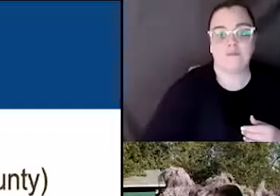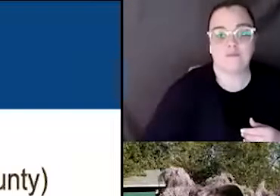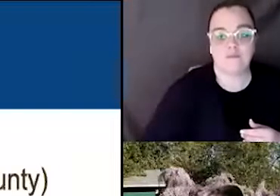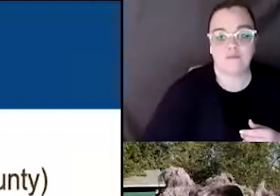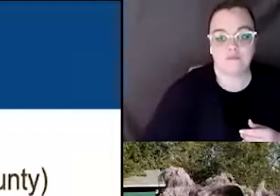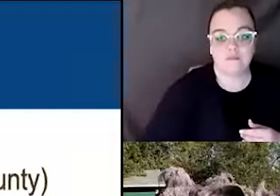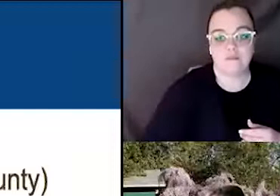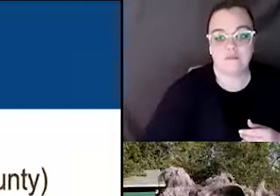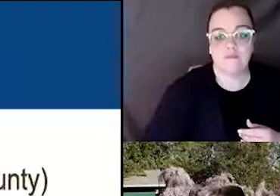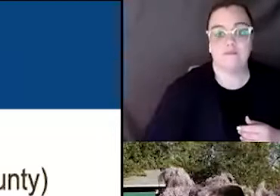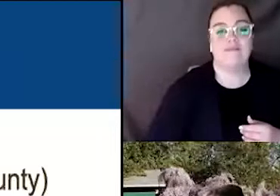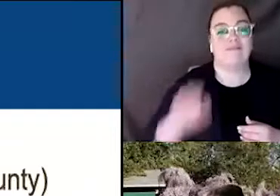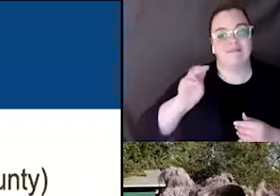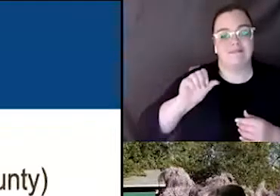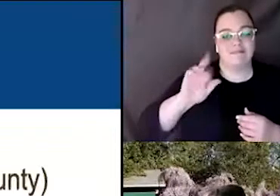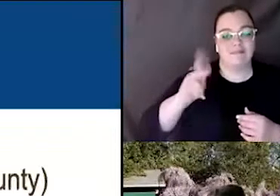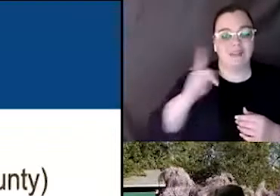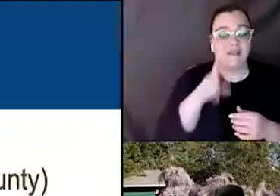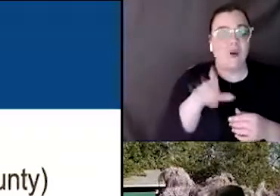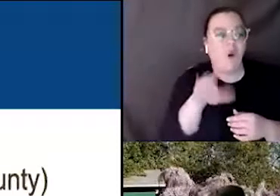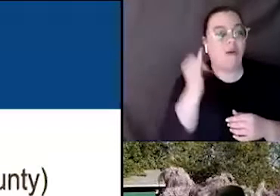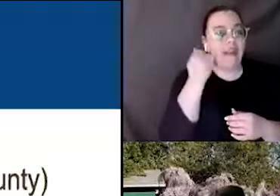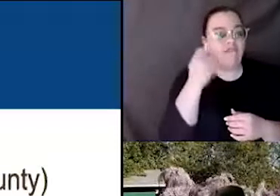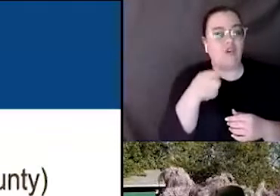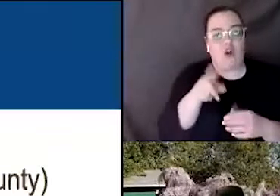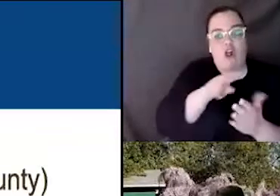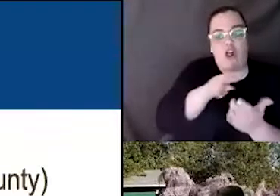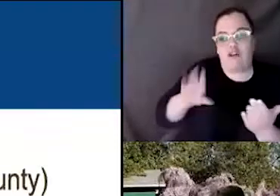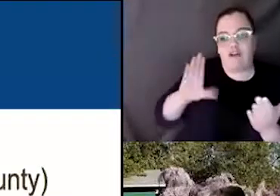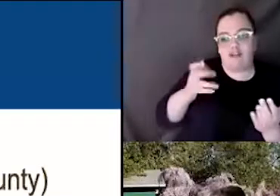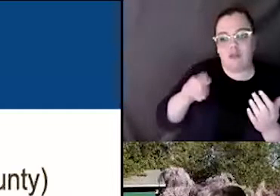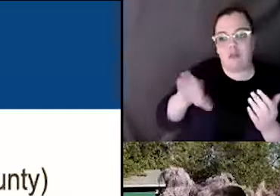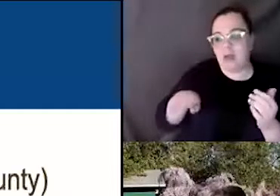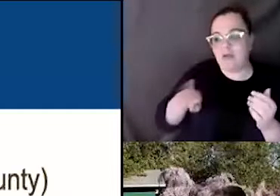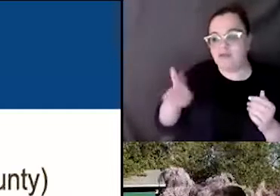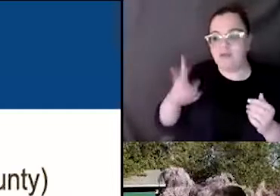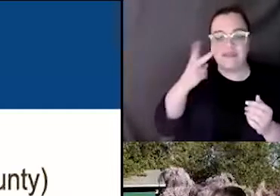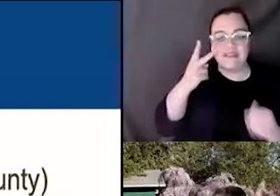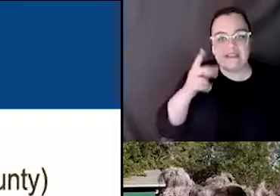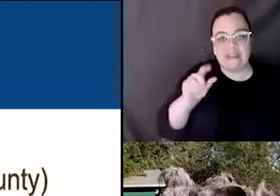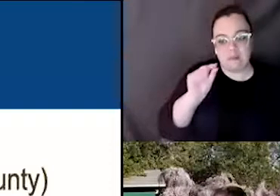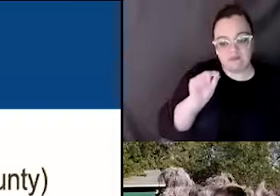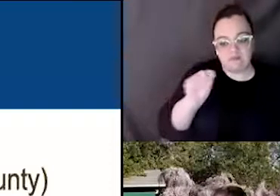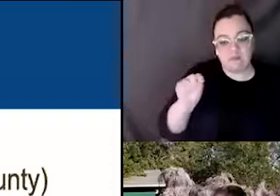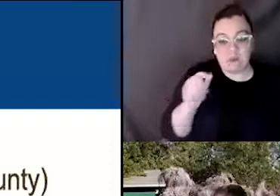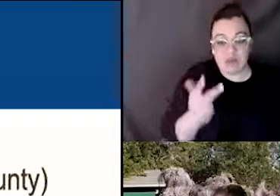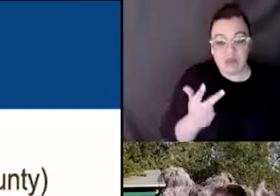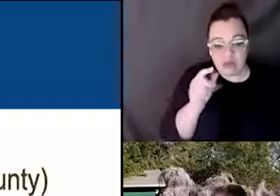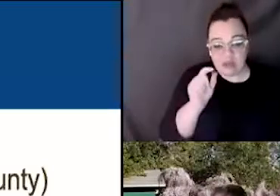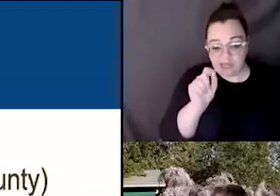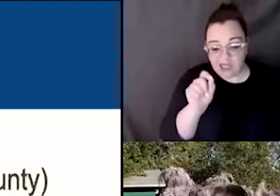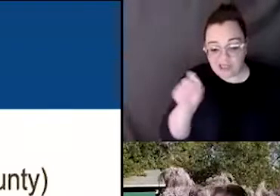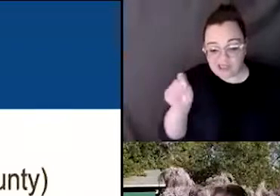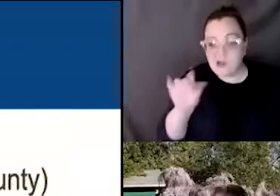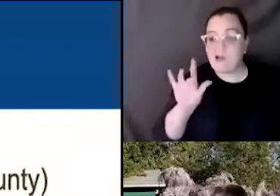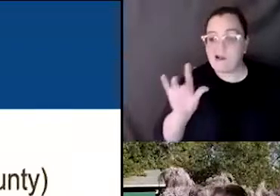If you look in the chat on the bottom right, you should see 3 dots. Click that. You can click to save the